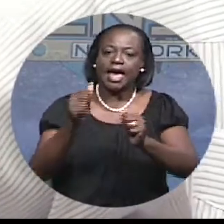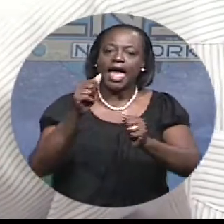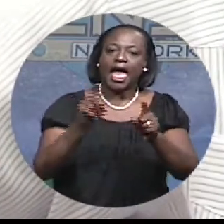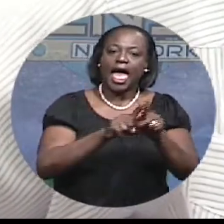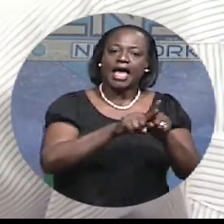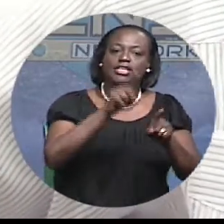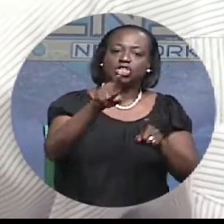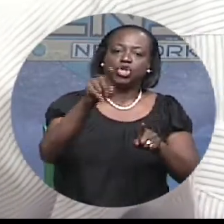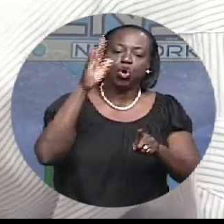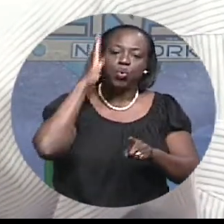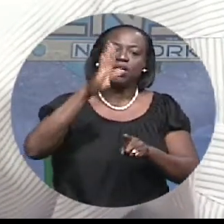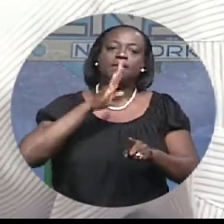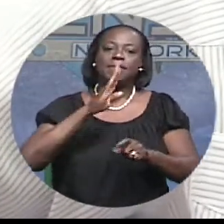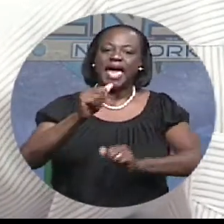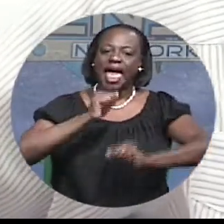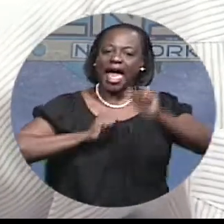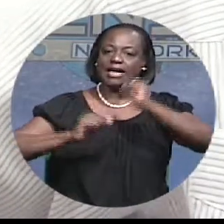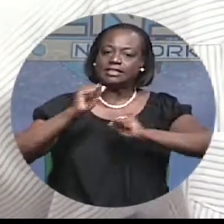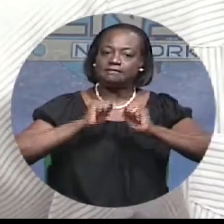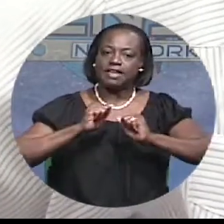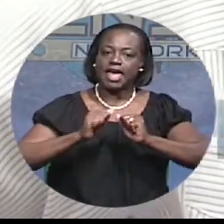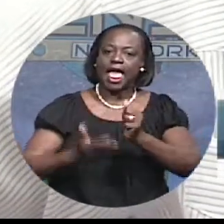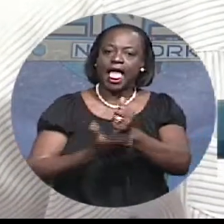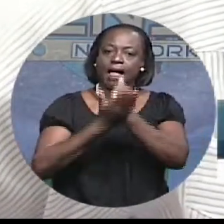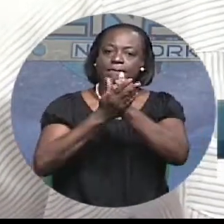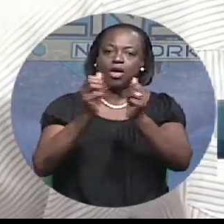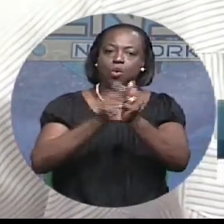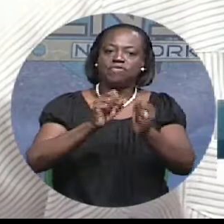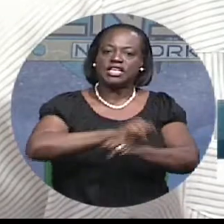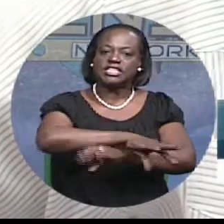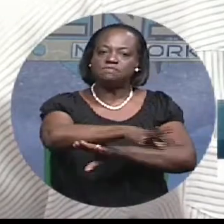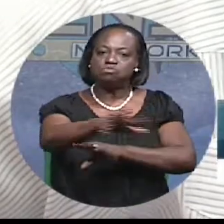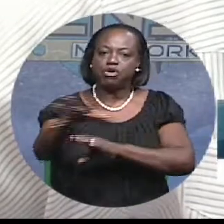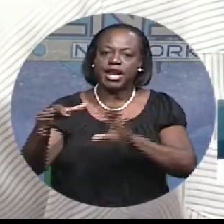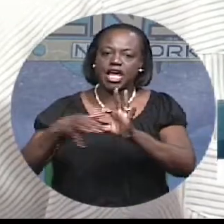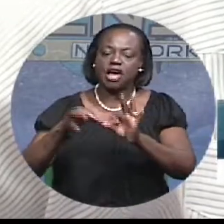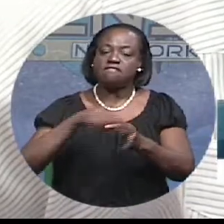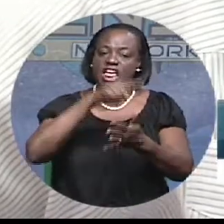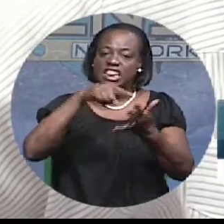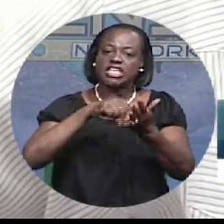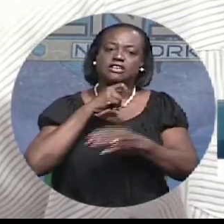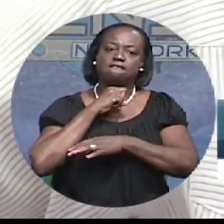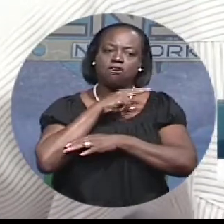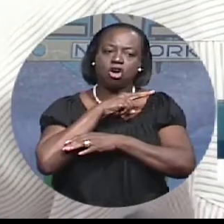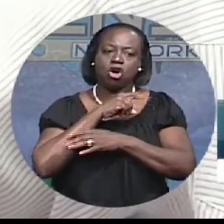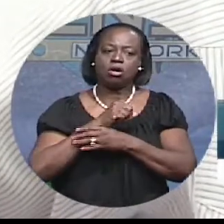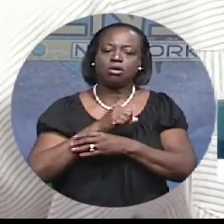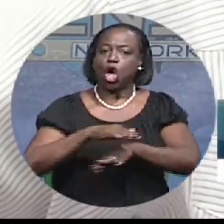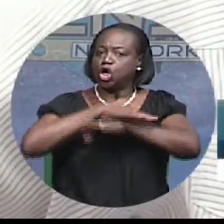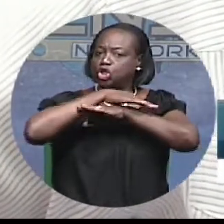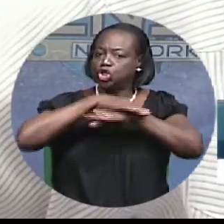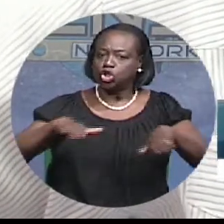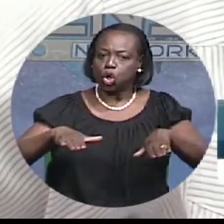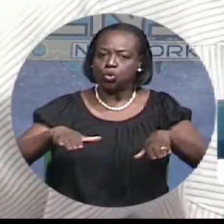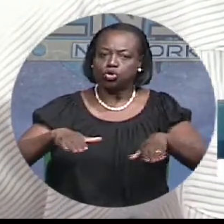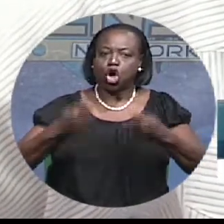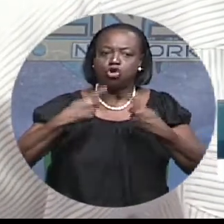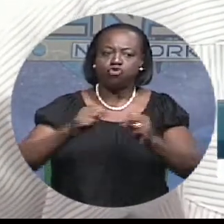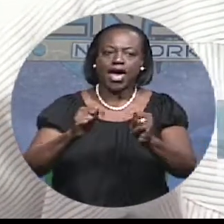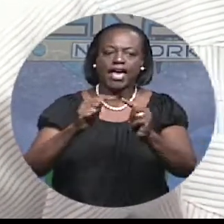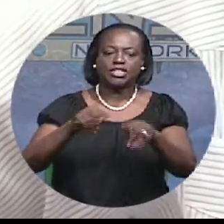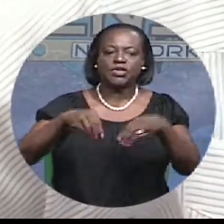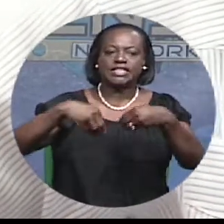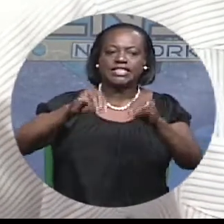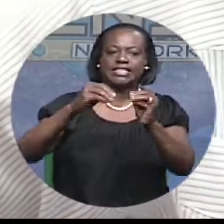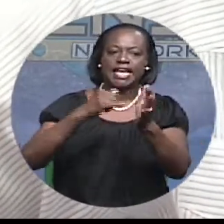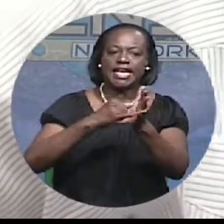actively assisting in the spreading of this invasive species. Do not attempt to sell it